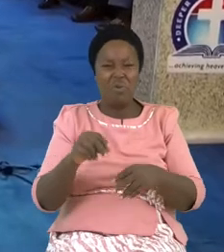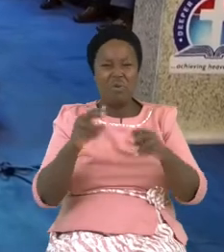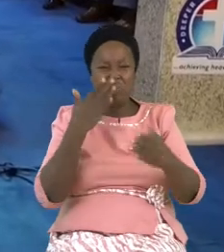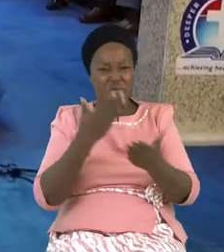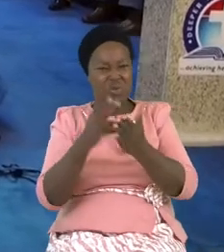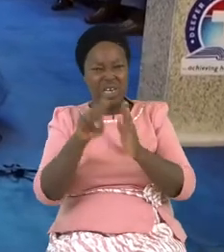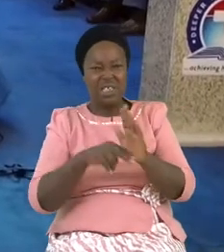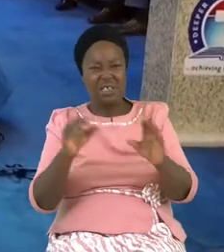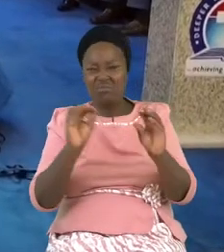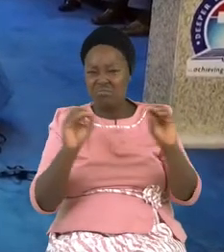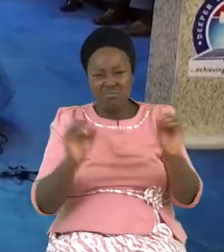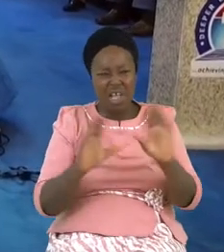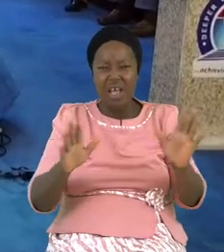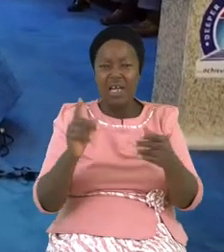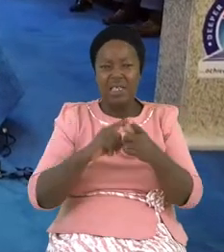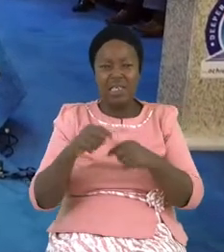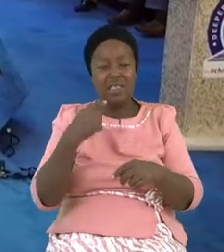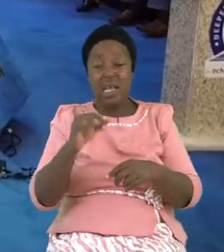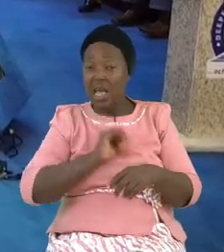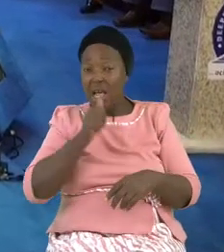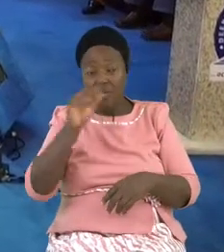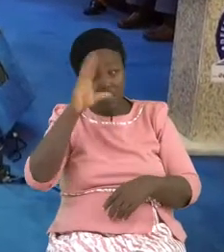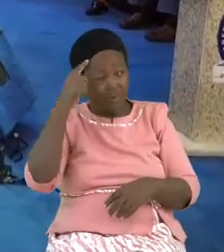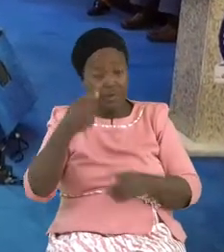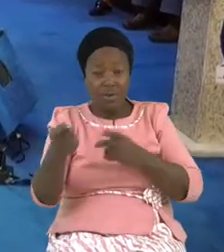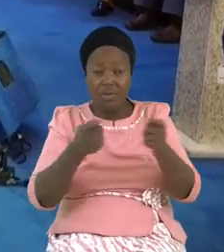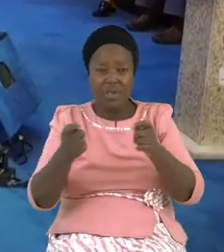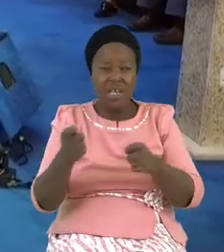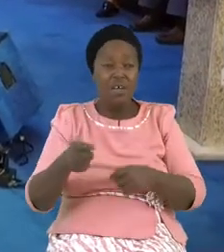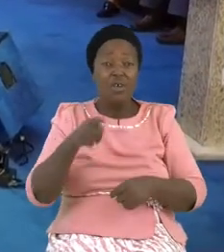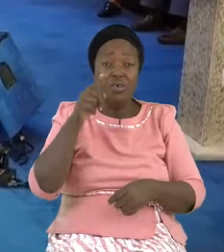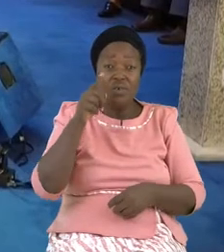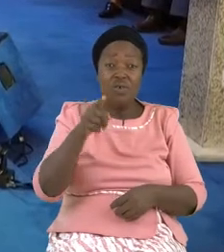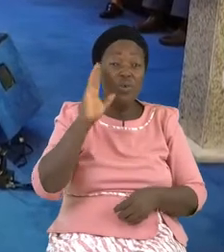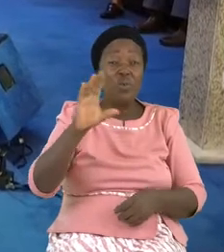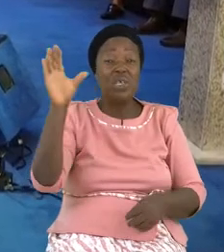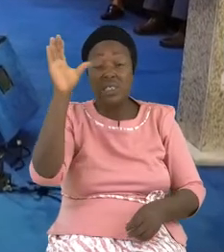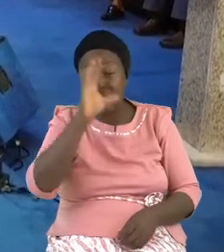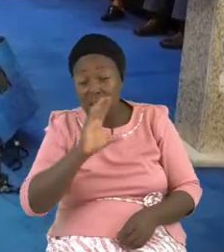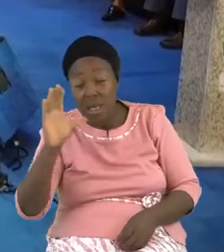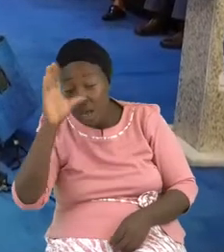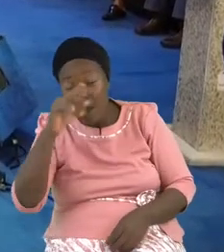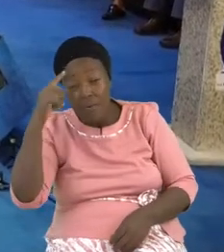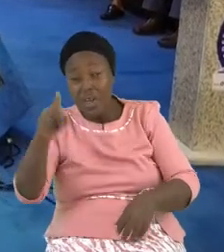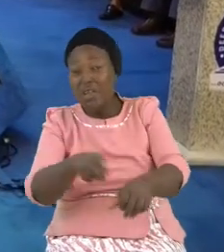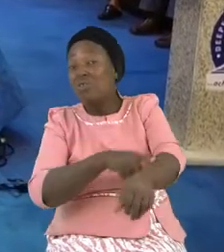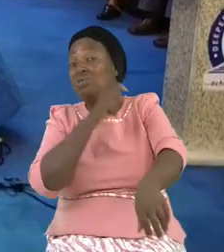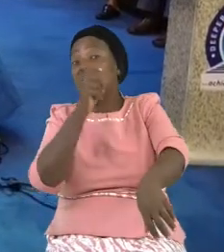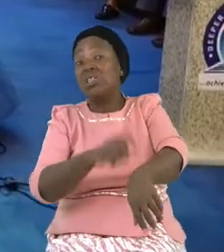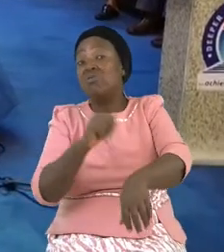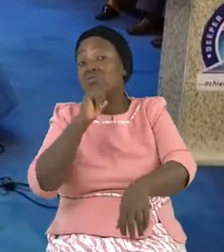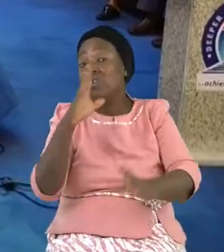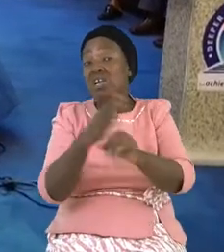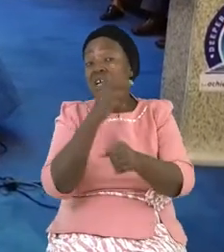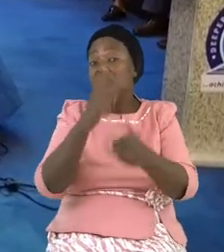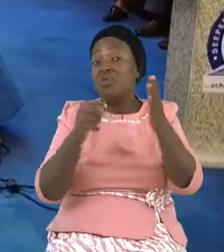all. And he says, I'm looking for dominion. He will search for a long time. He may not get what he's looking for, but